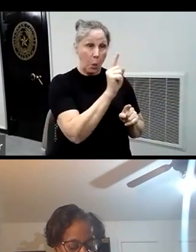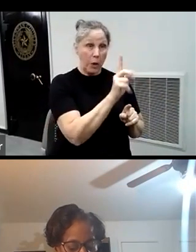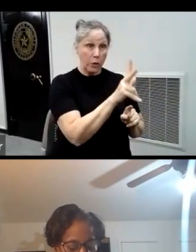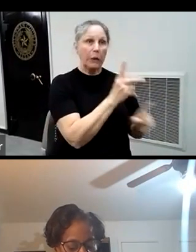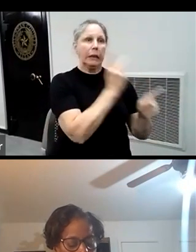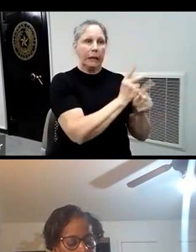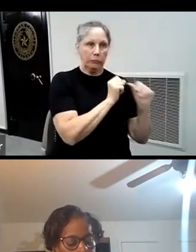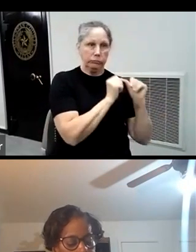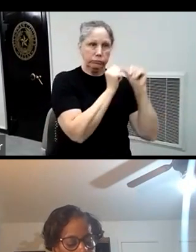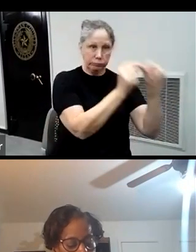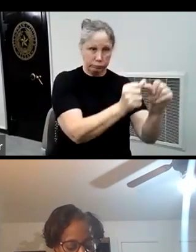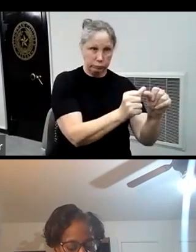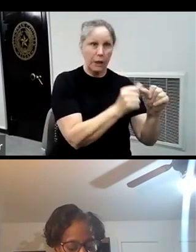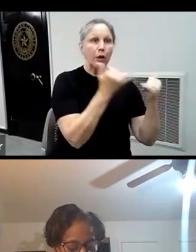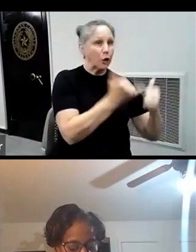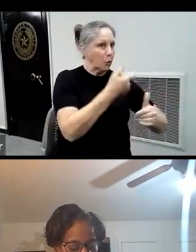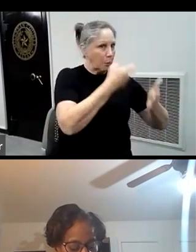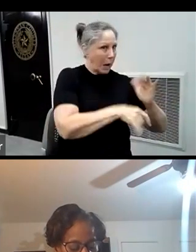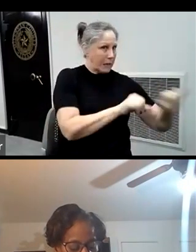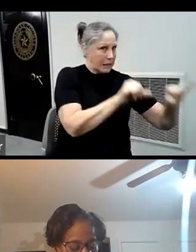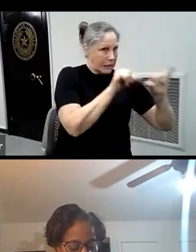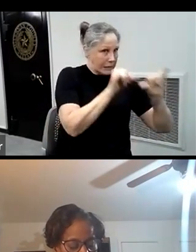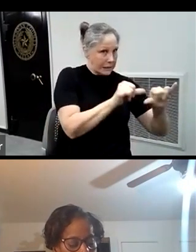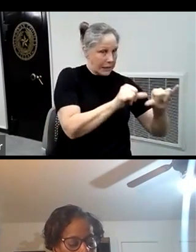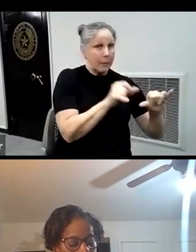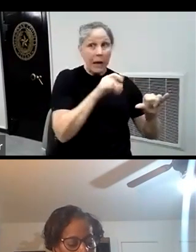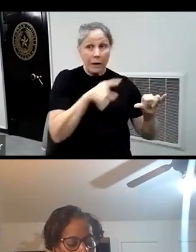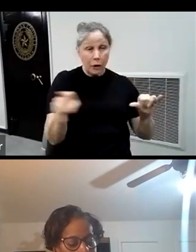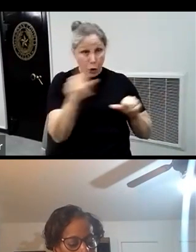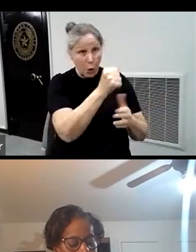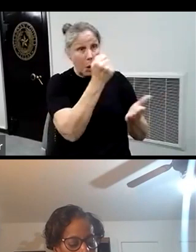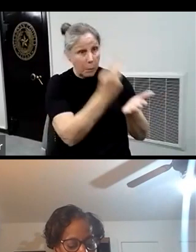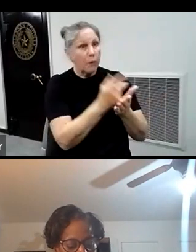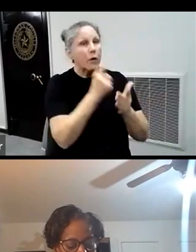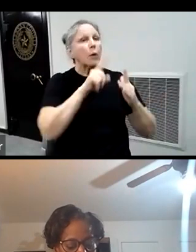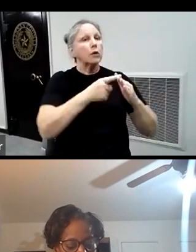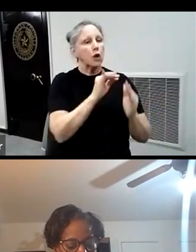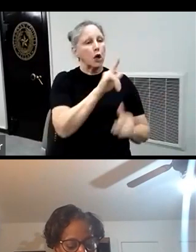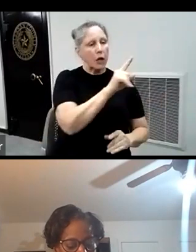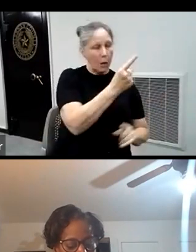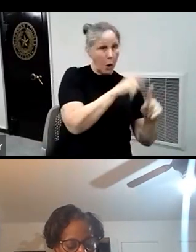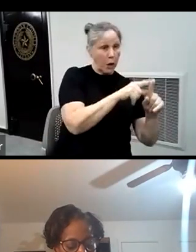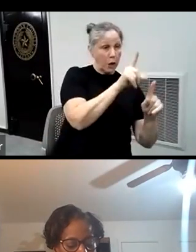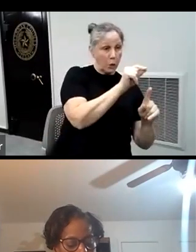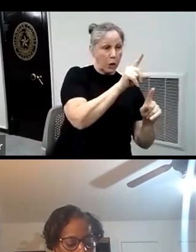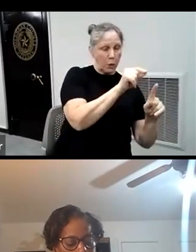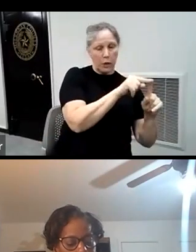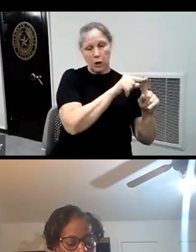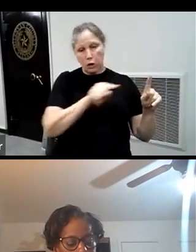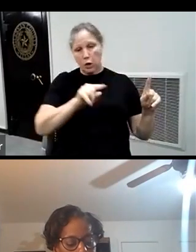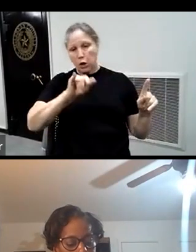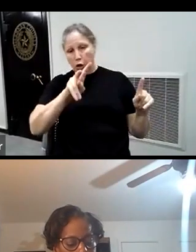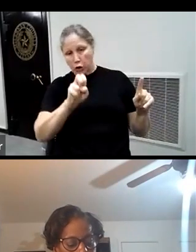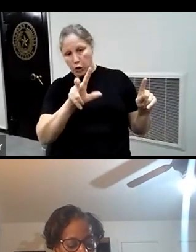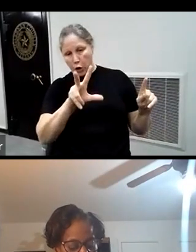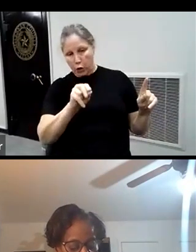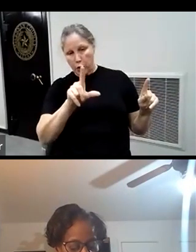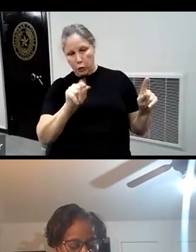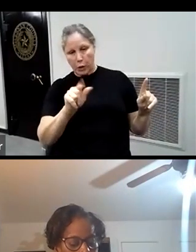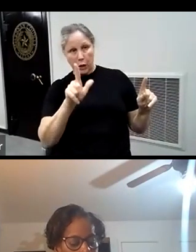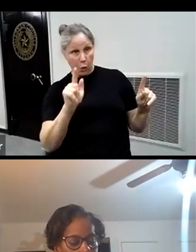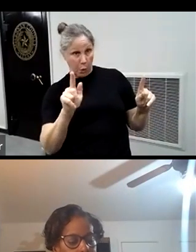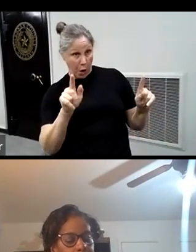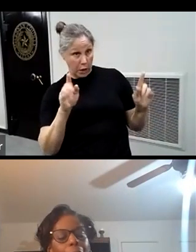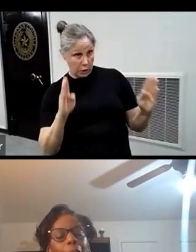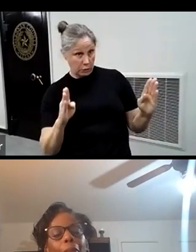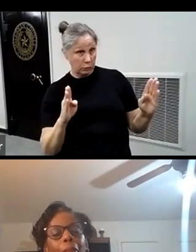16-013 at the current pricing. If approved, the bid will be in effect from July 1, 2020 through June 30th of